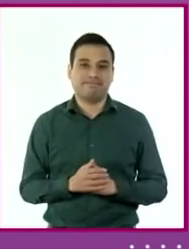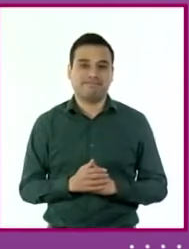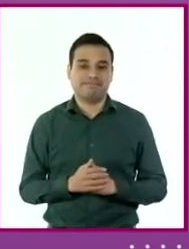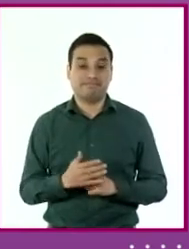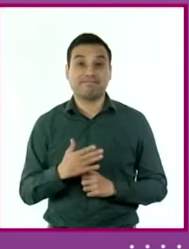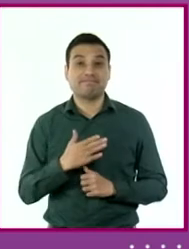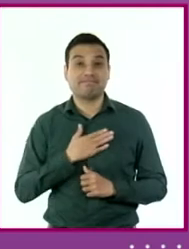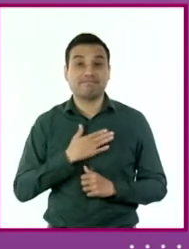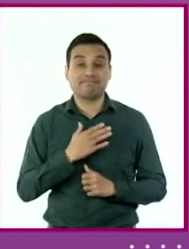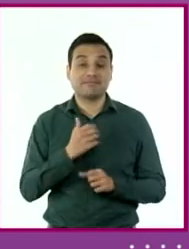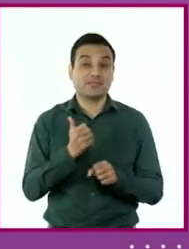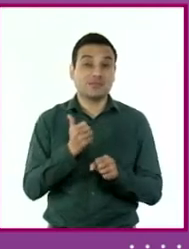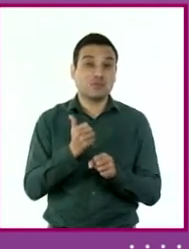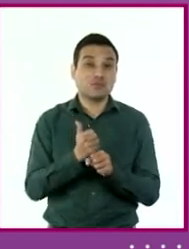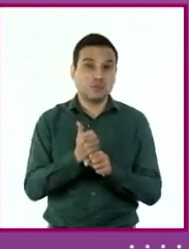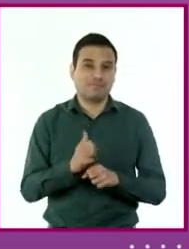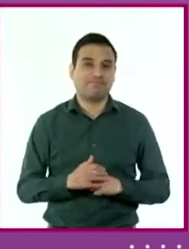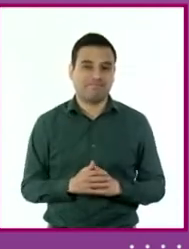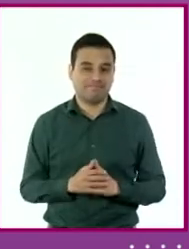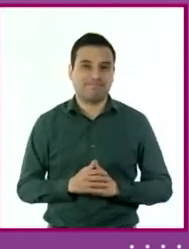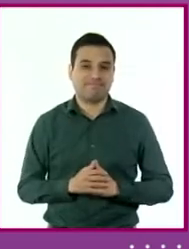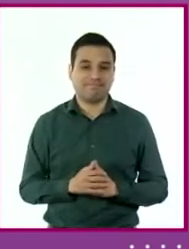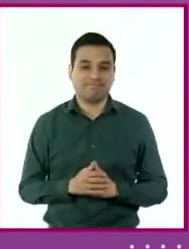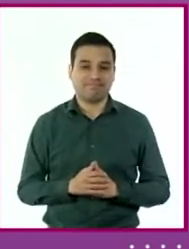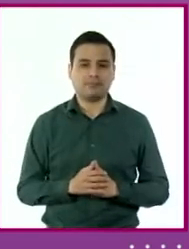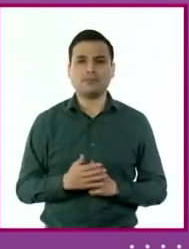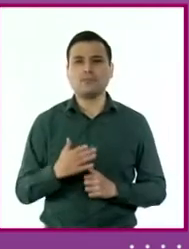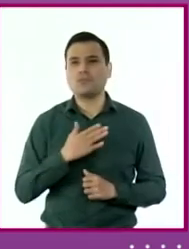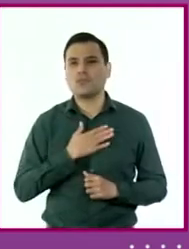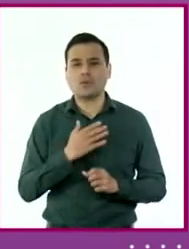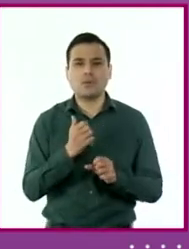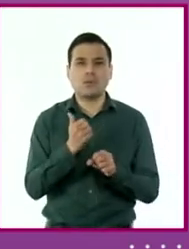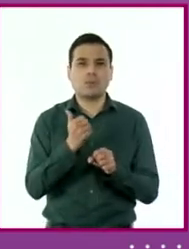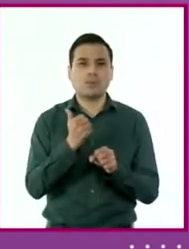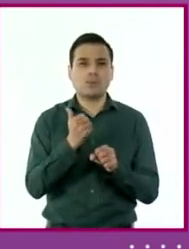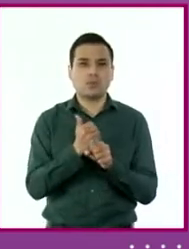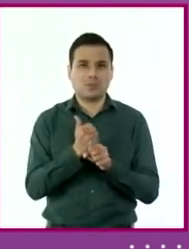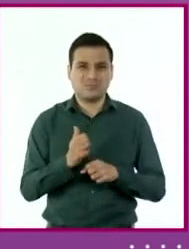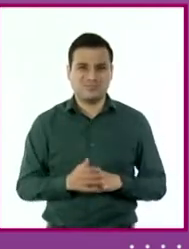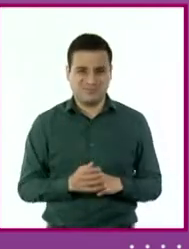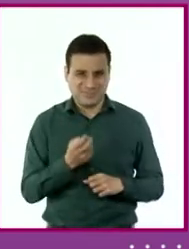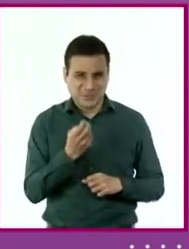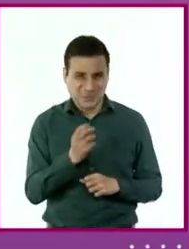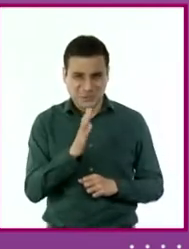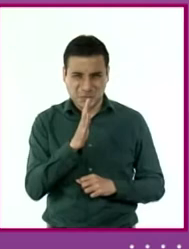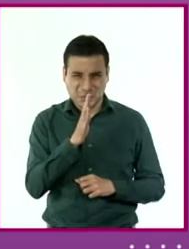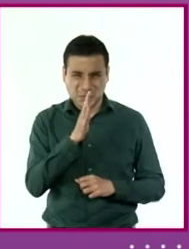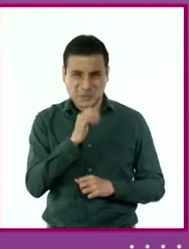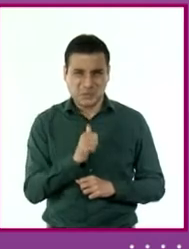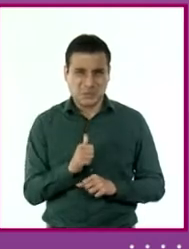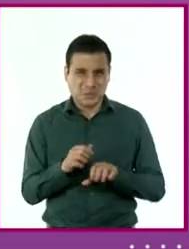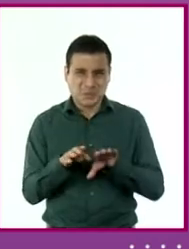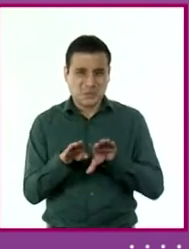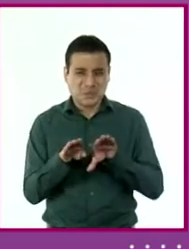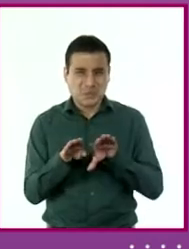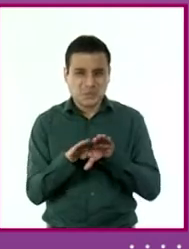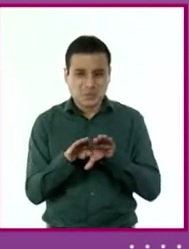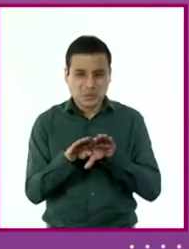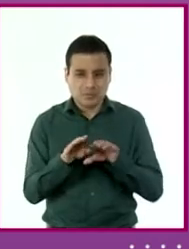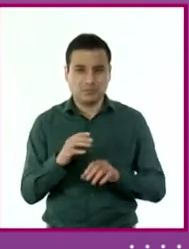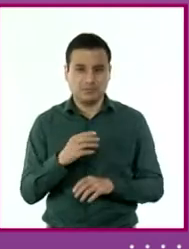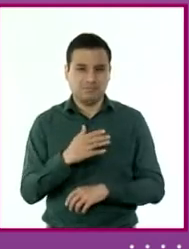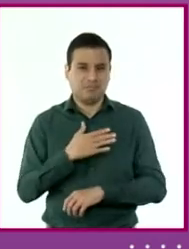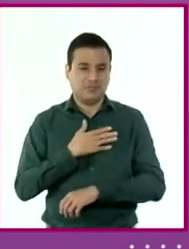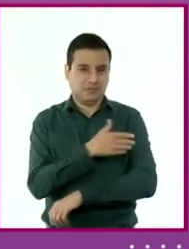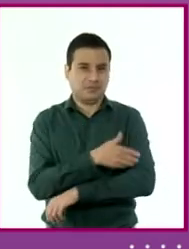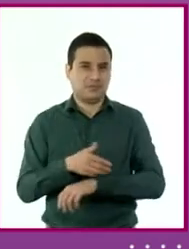grandfather, Don Luciano. My grandfather? That's impossible. Mm-hmm. I'm going to tell you about my family.